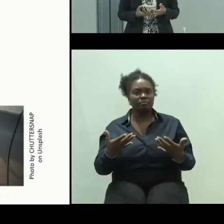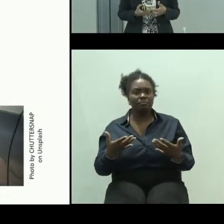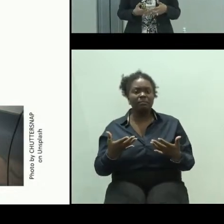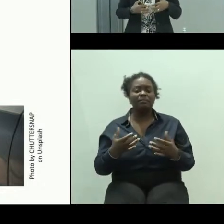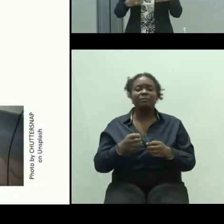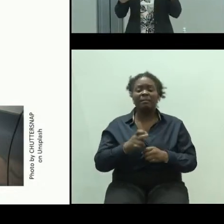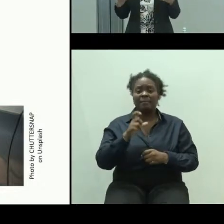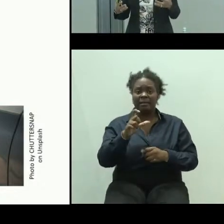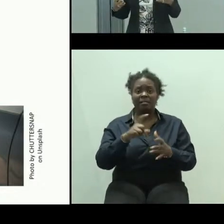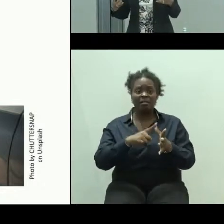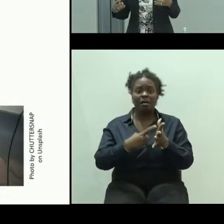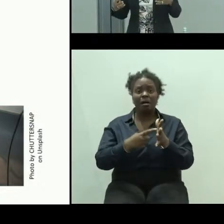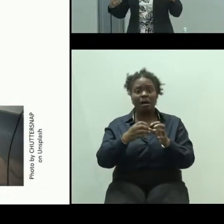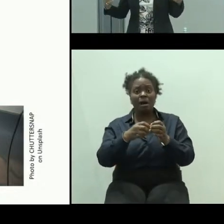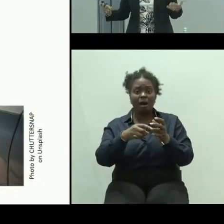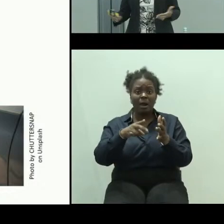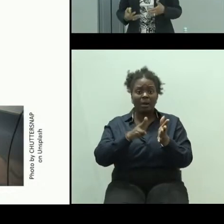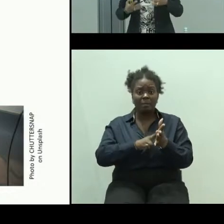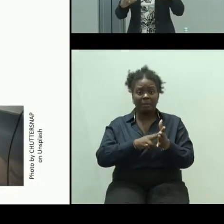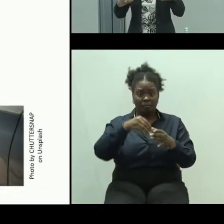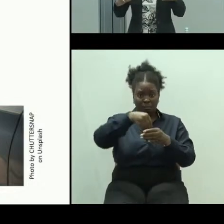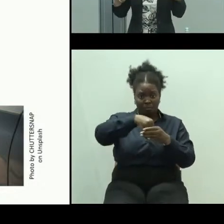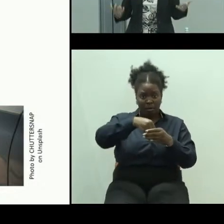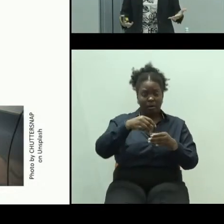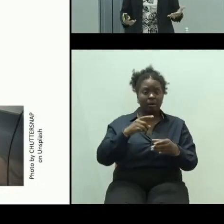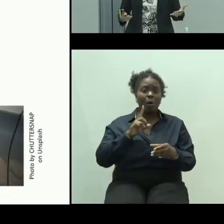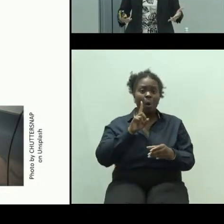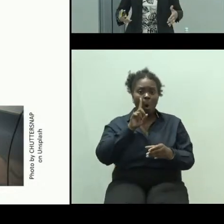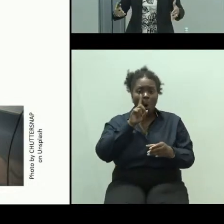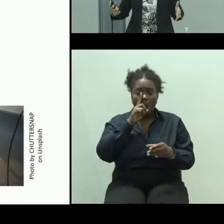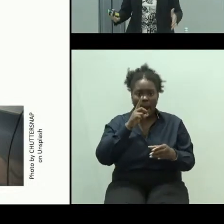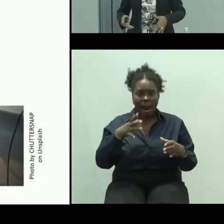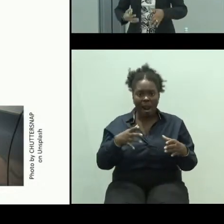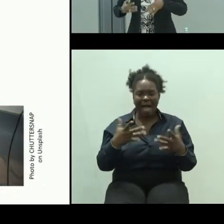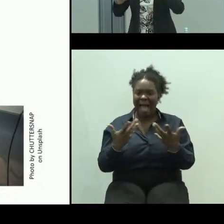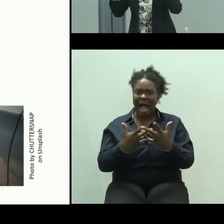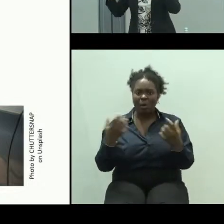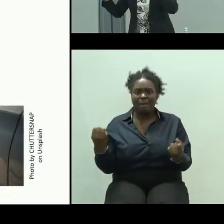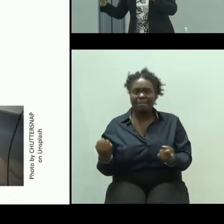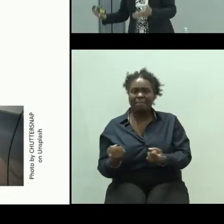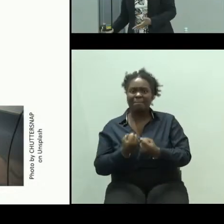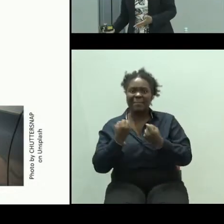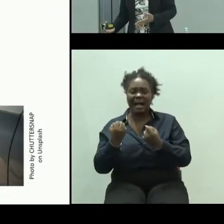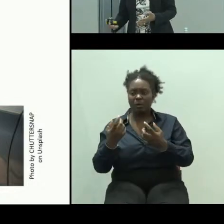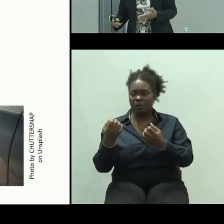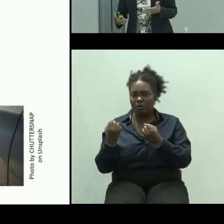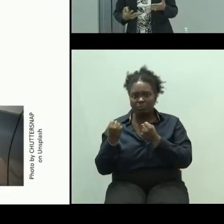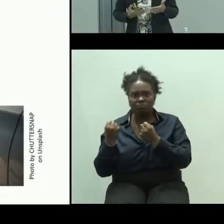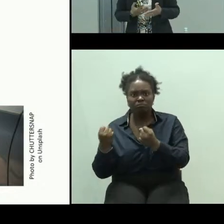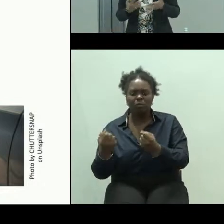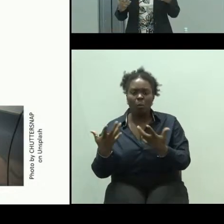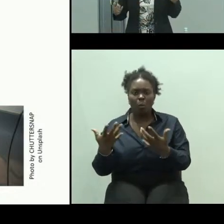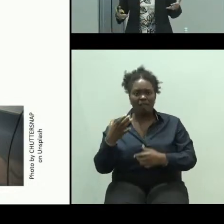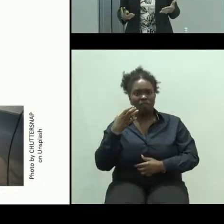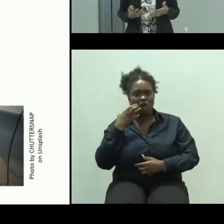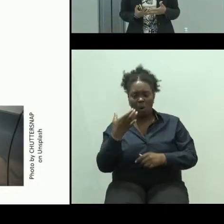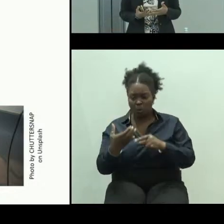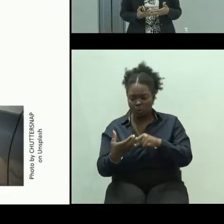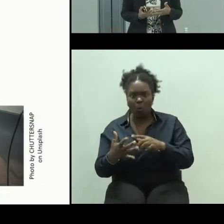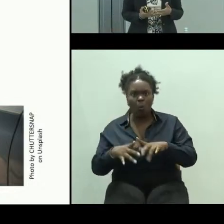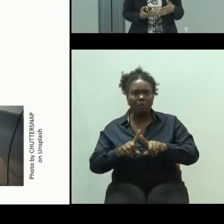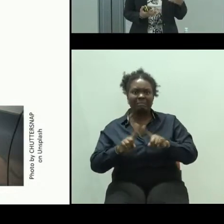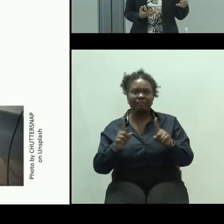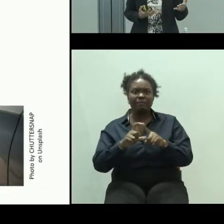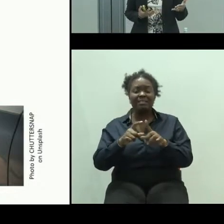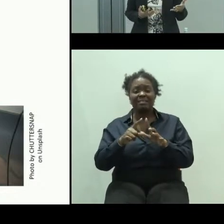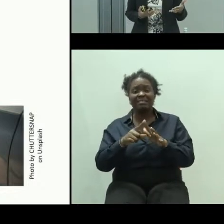of oil and asking how do we power mobility or how do we power devices, there are many ways that we can